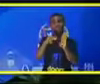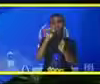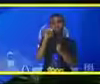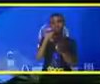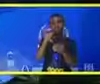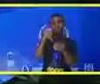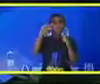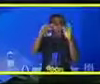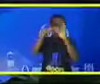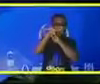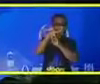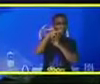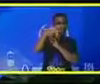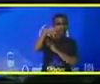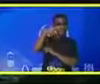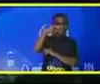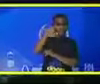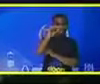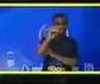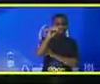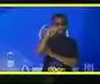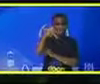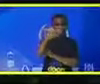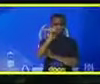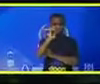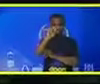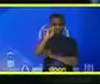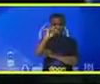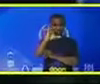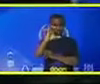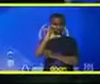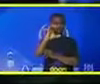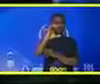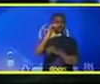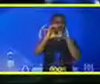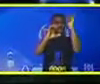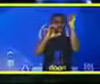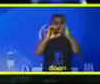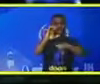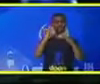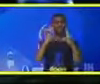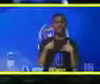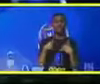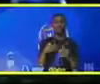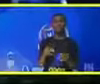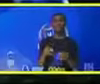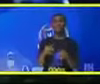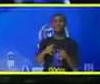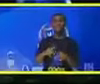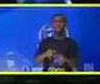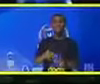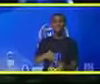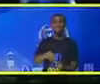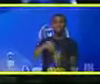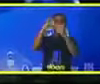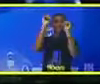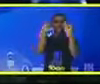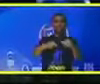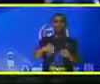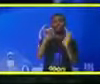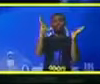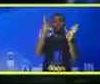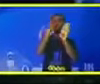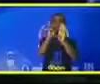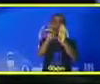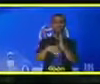The prophetic has a unique ability to open doors. Please lend me your attention for the next 5 minutes. I